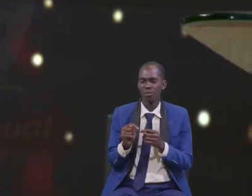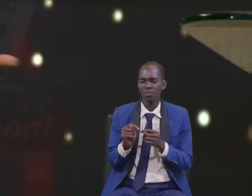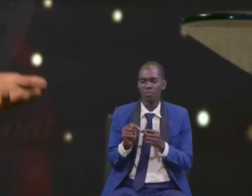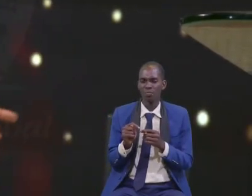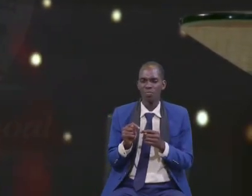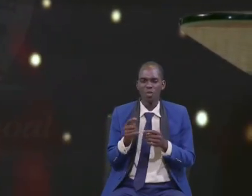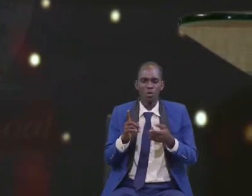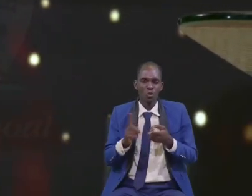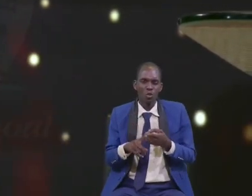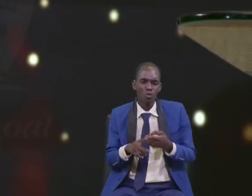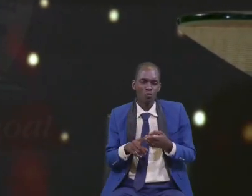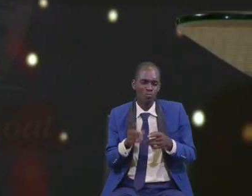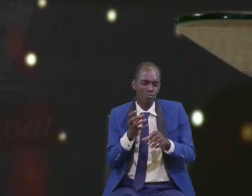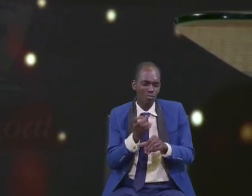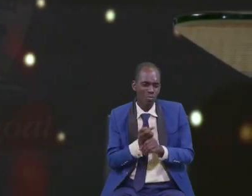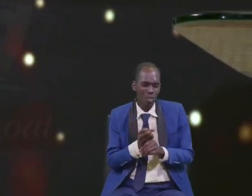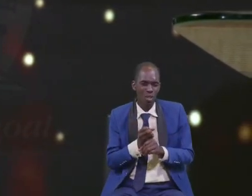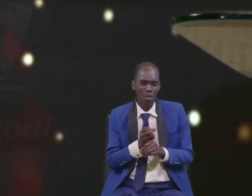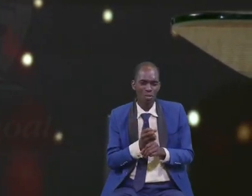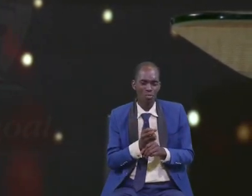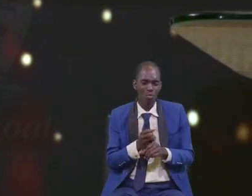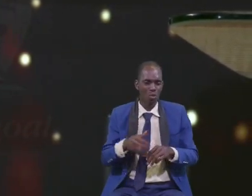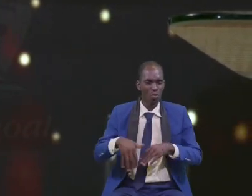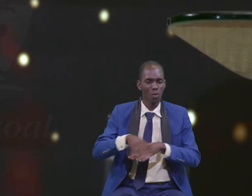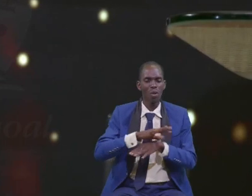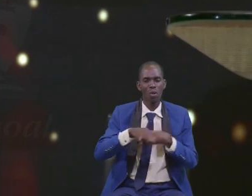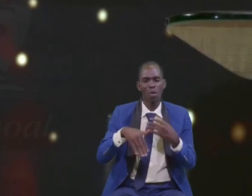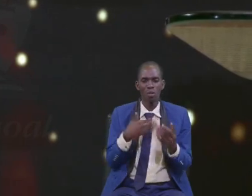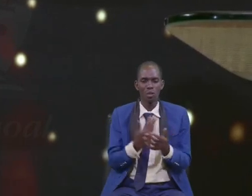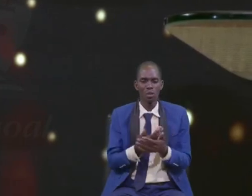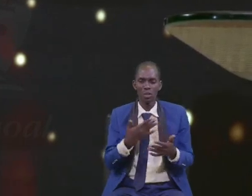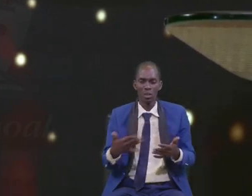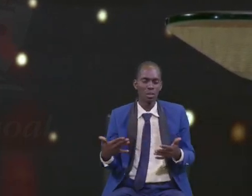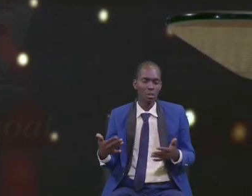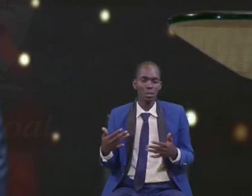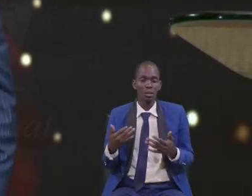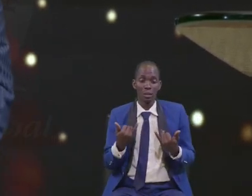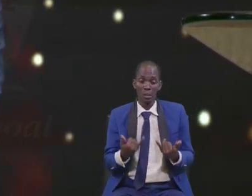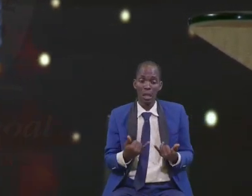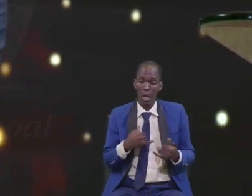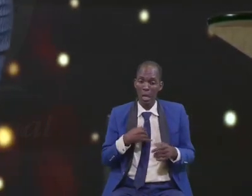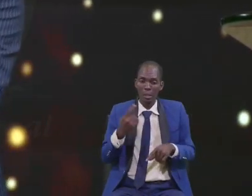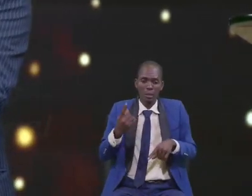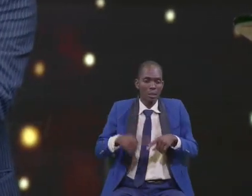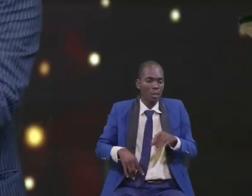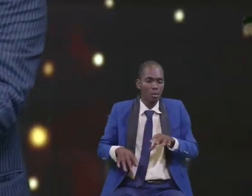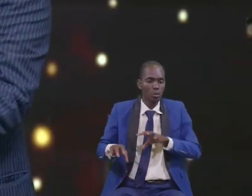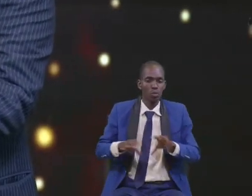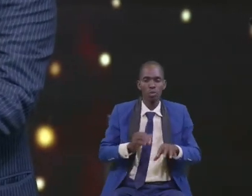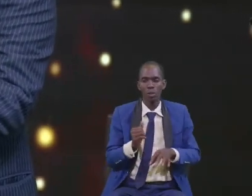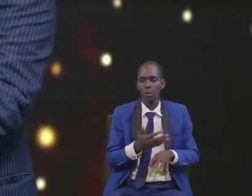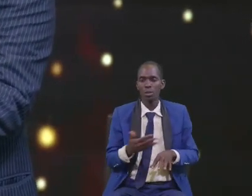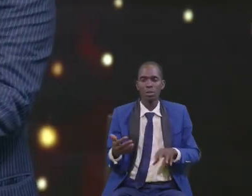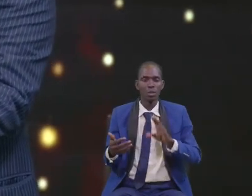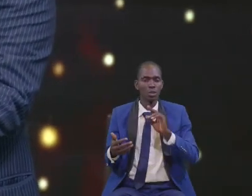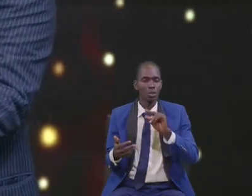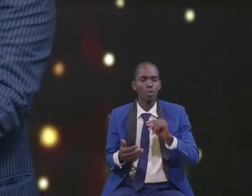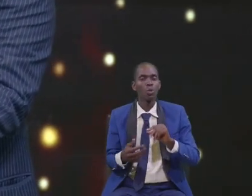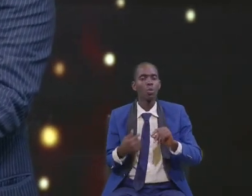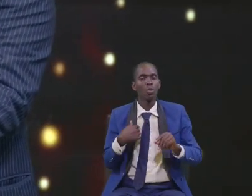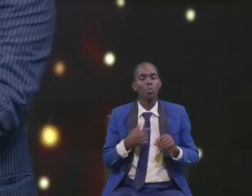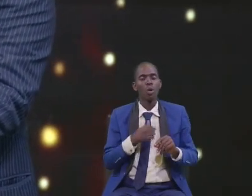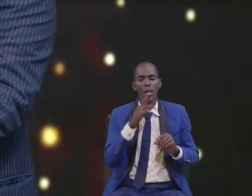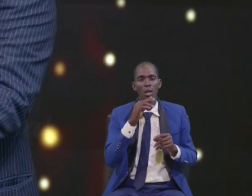all these stormy waters. So I cannot do anything now. It says we keep on making progress